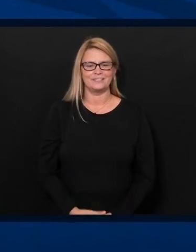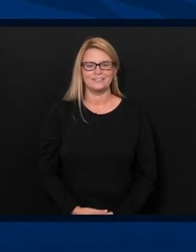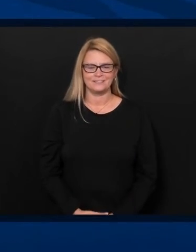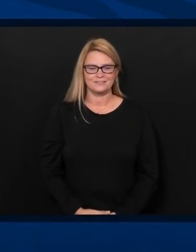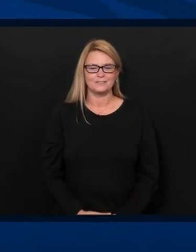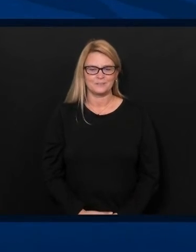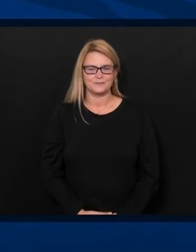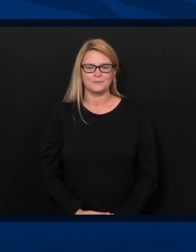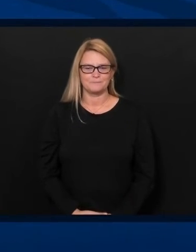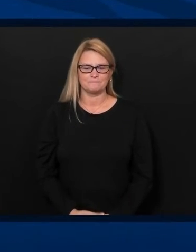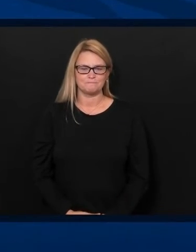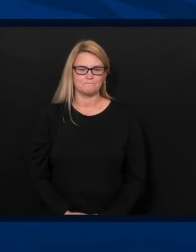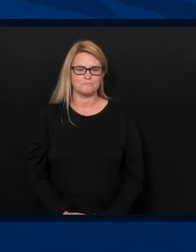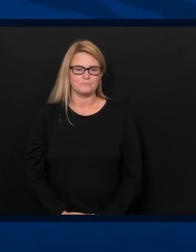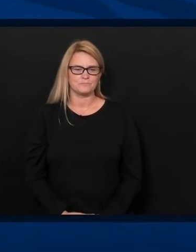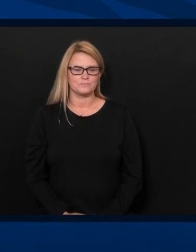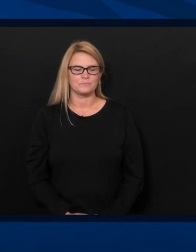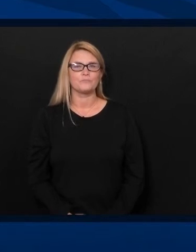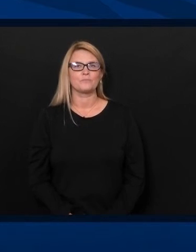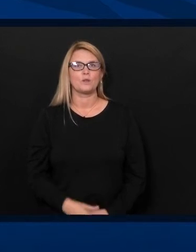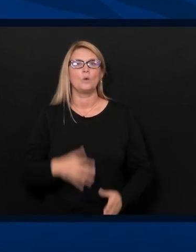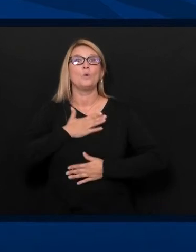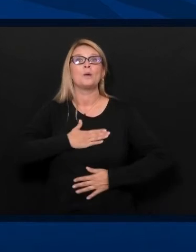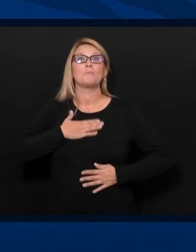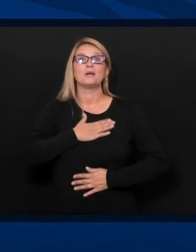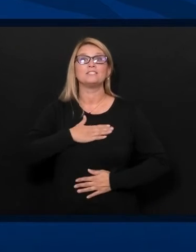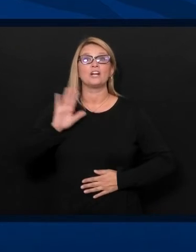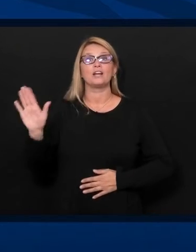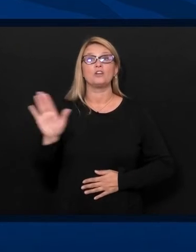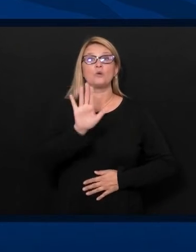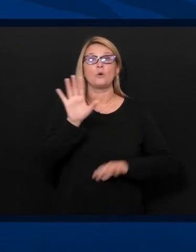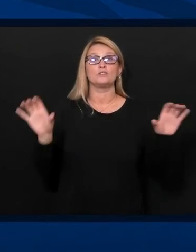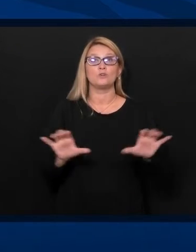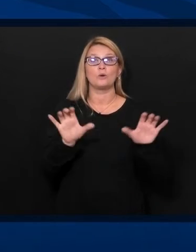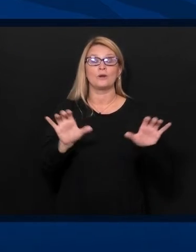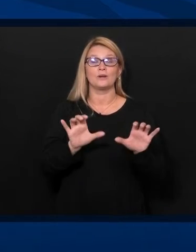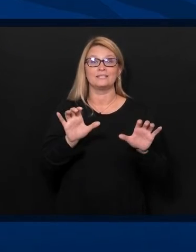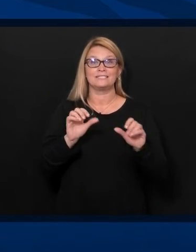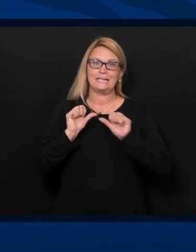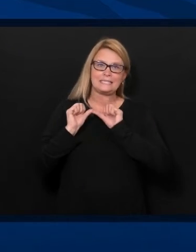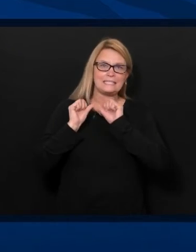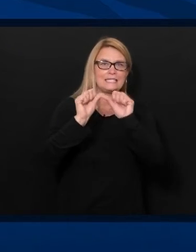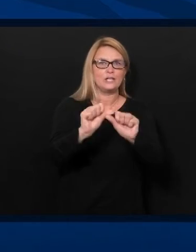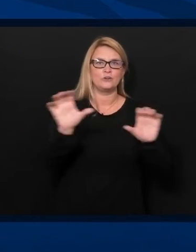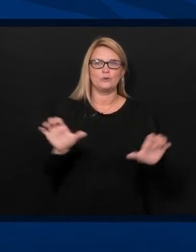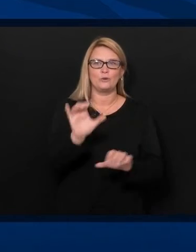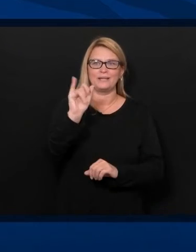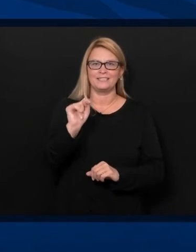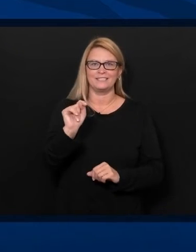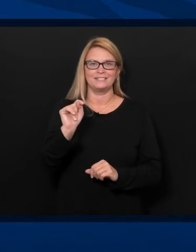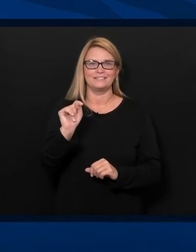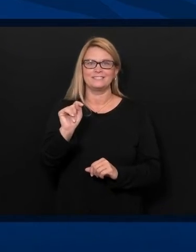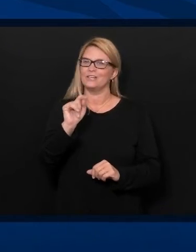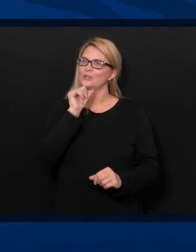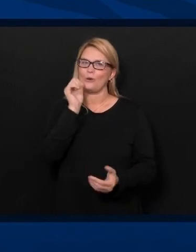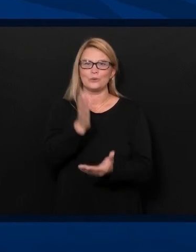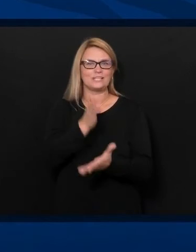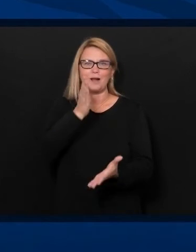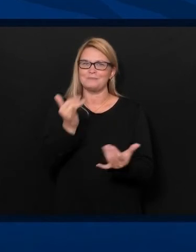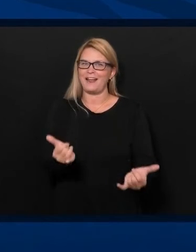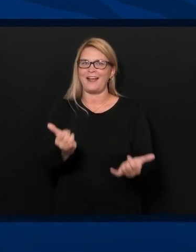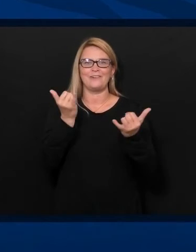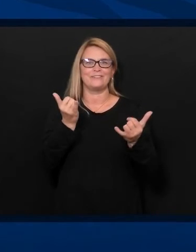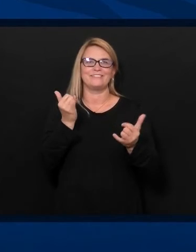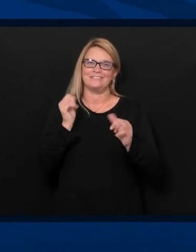Thank you, Todd. We appreciate you and appreciate all you're doing, and keep the pedal down. I mean, that's all. Don't back off. Don't back